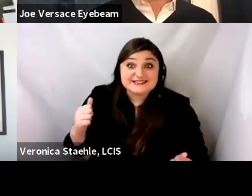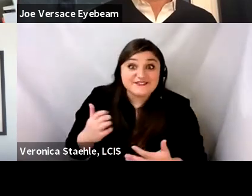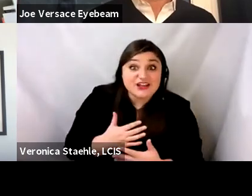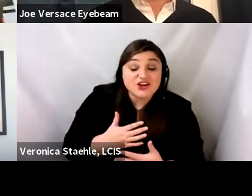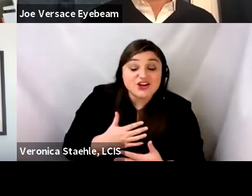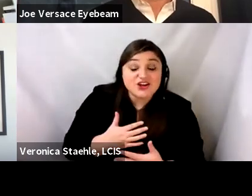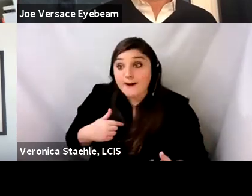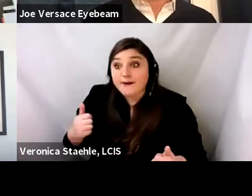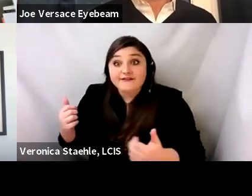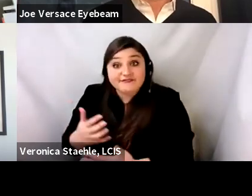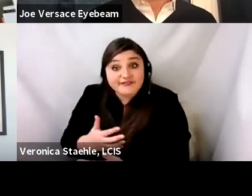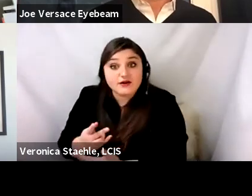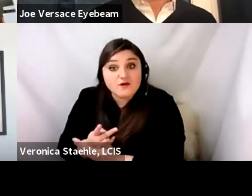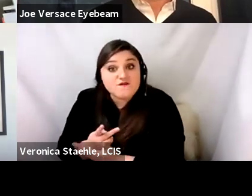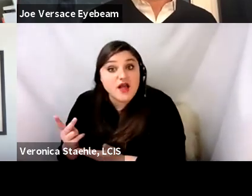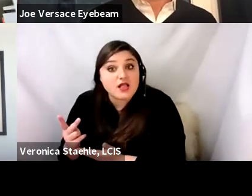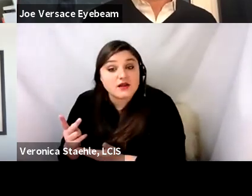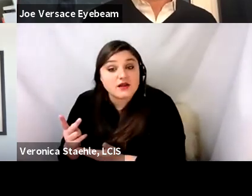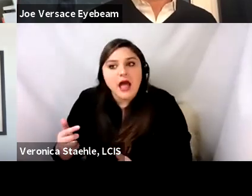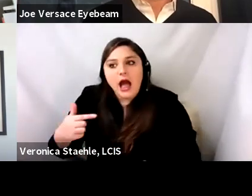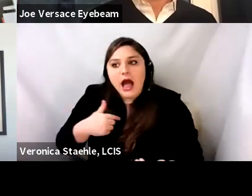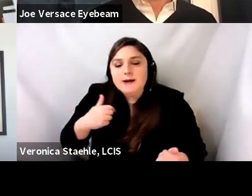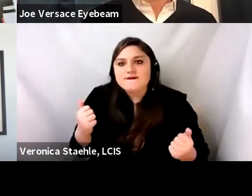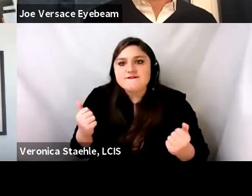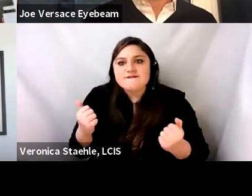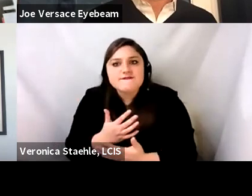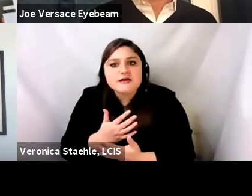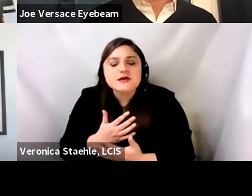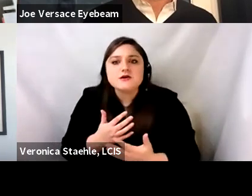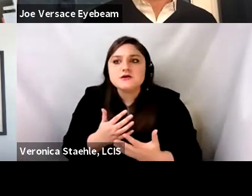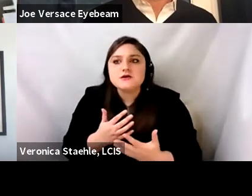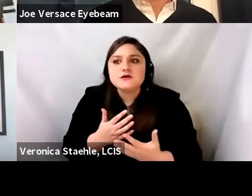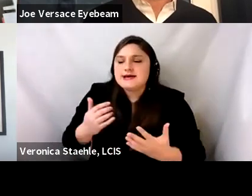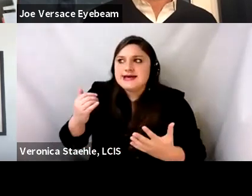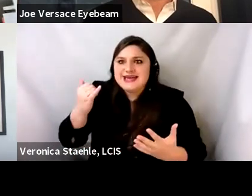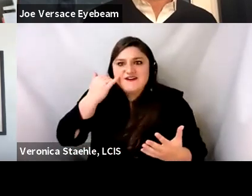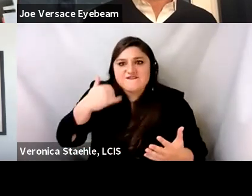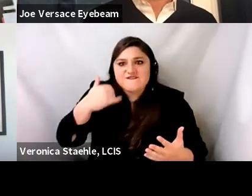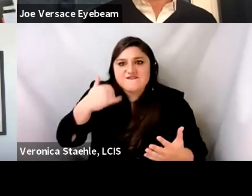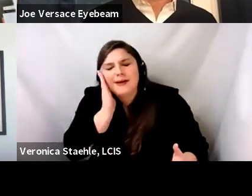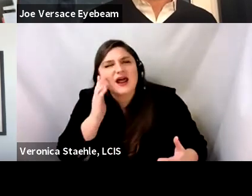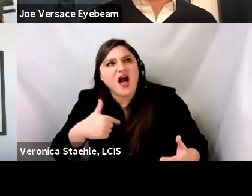the idea of going to bed knowing that, you know, I've helped to make some contribution, you know,